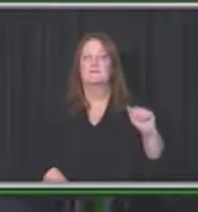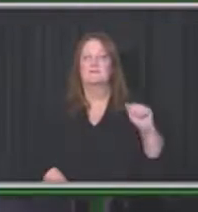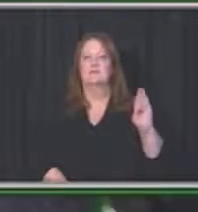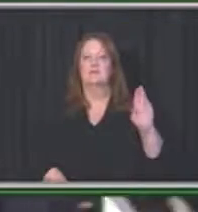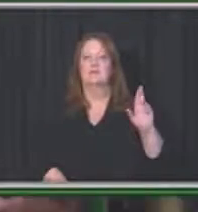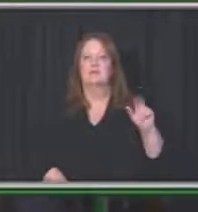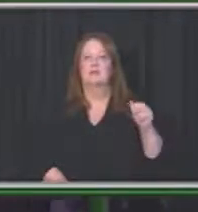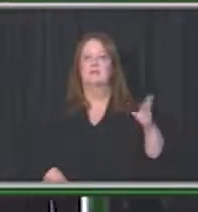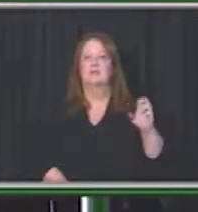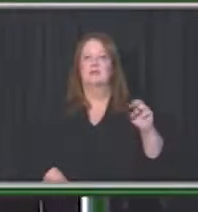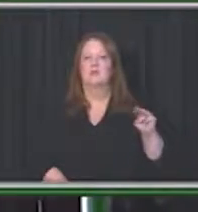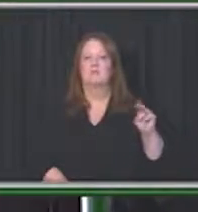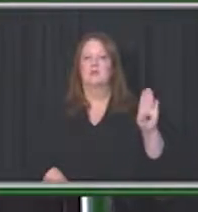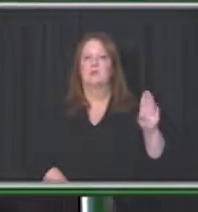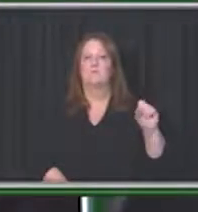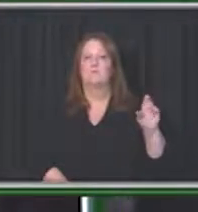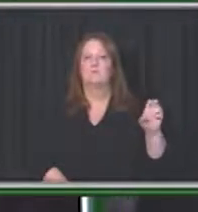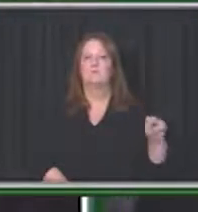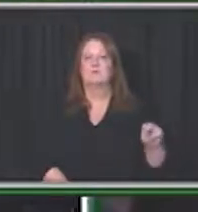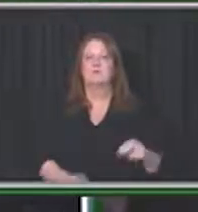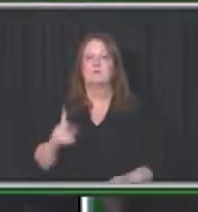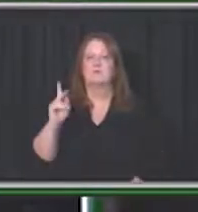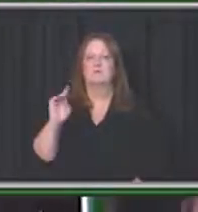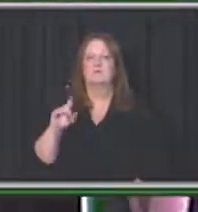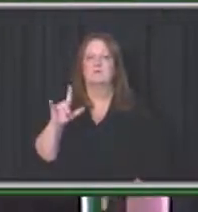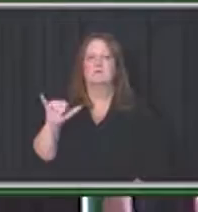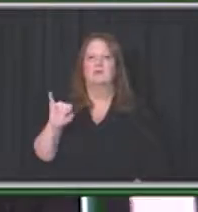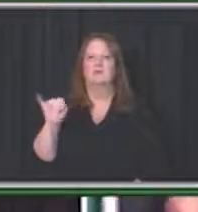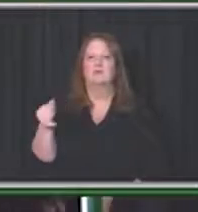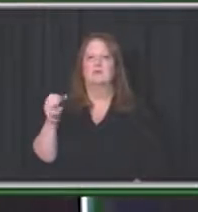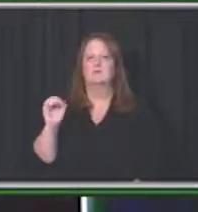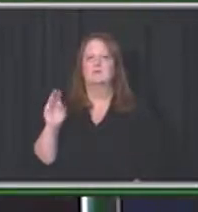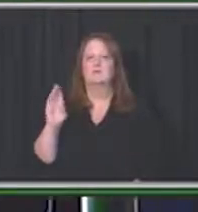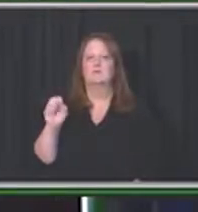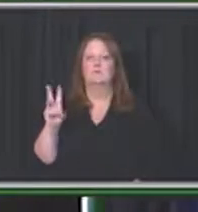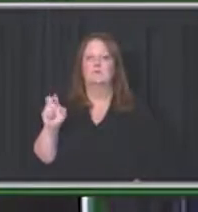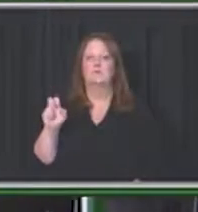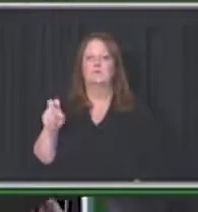Abraham Atif Hassan. Kelly Joe Boney.